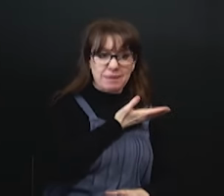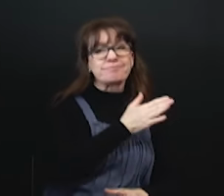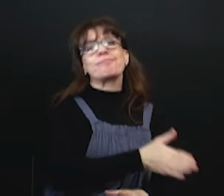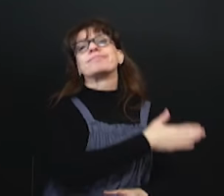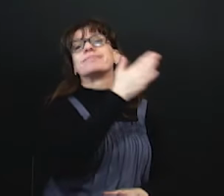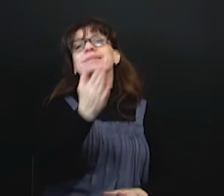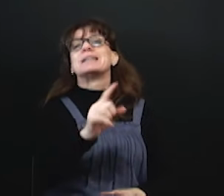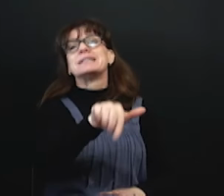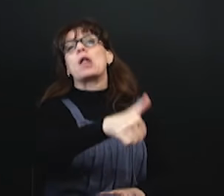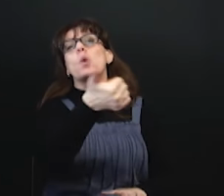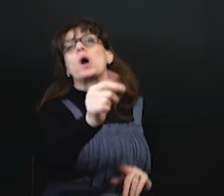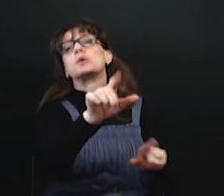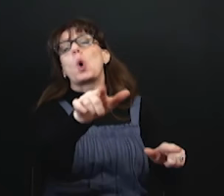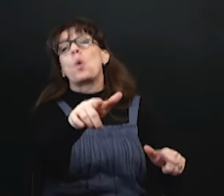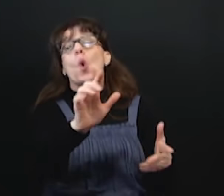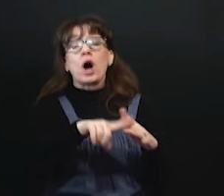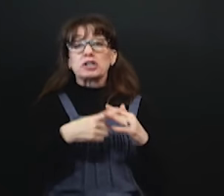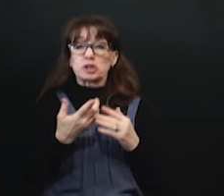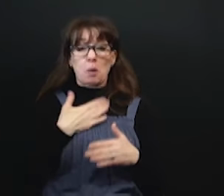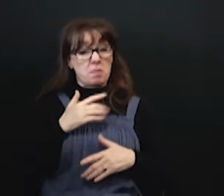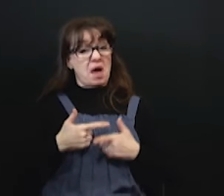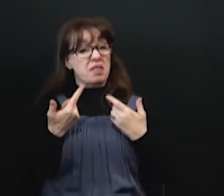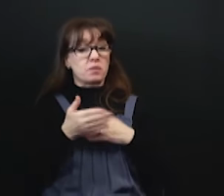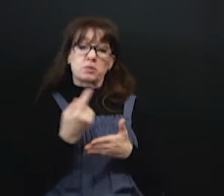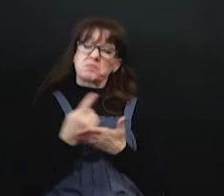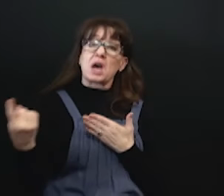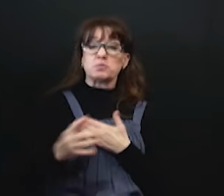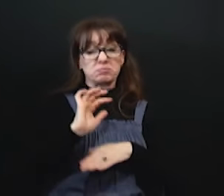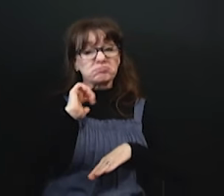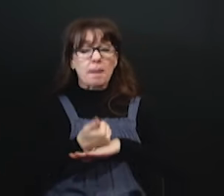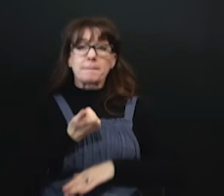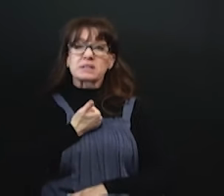will right down the road. Otherwise, I'll just start one in my living room next week.